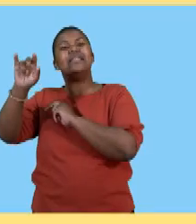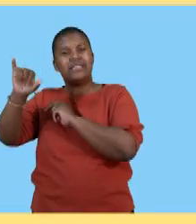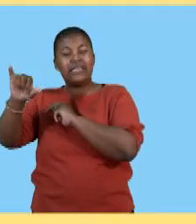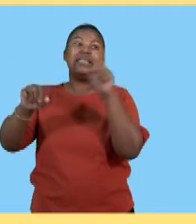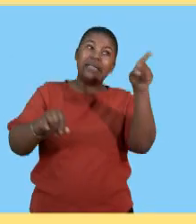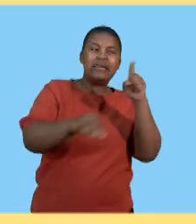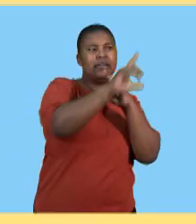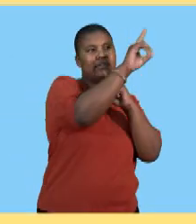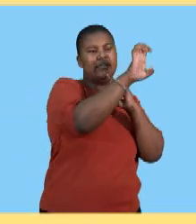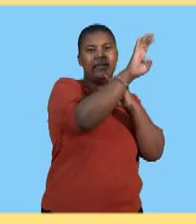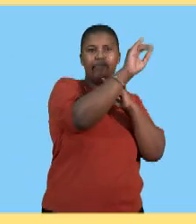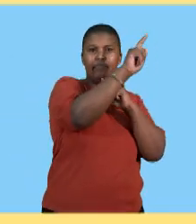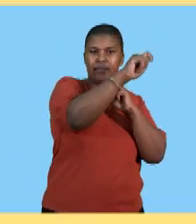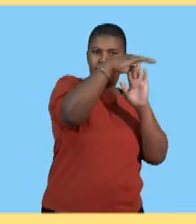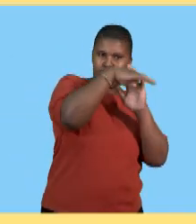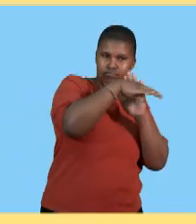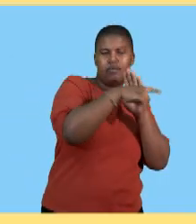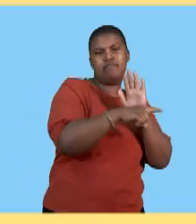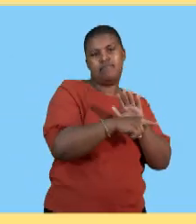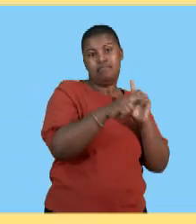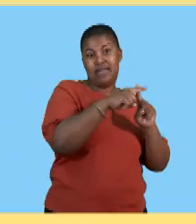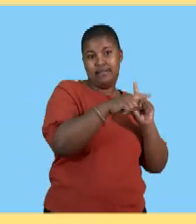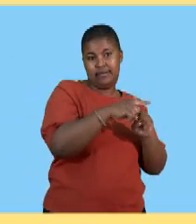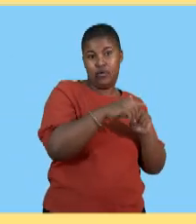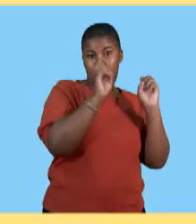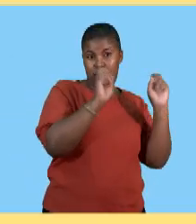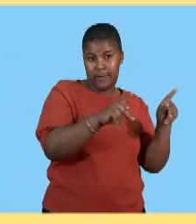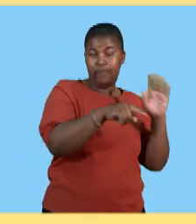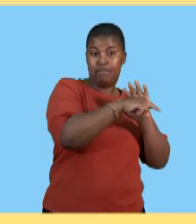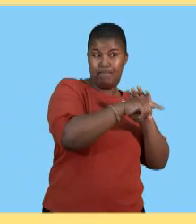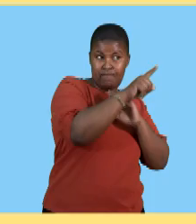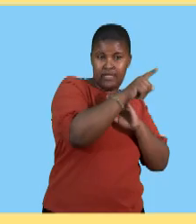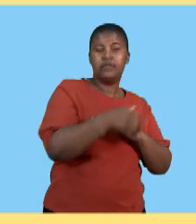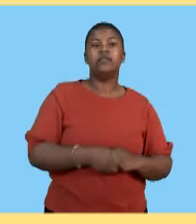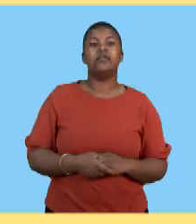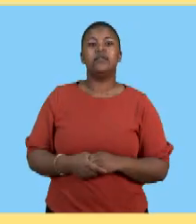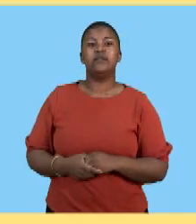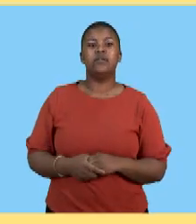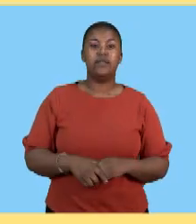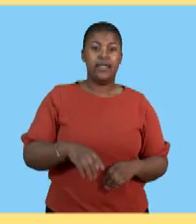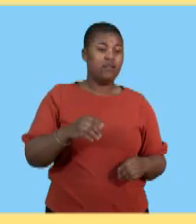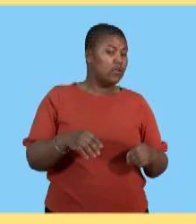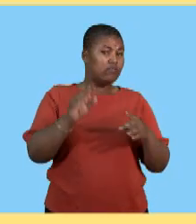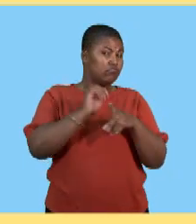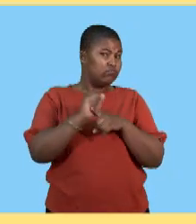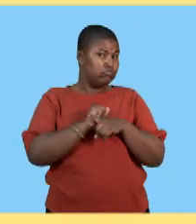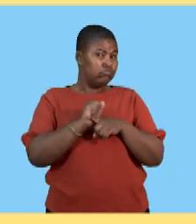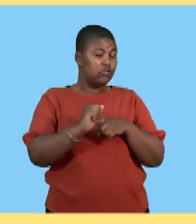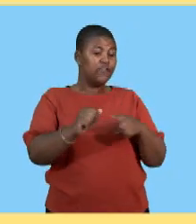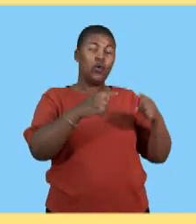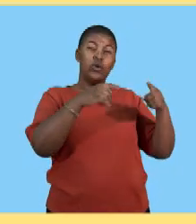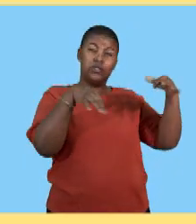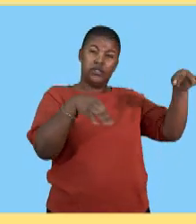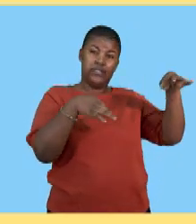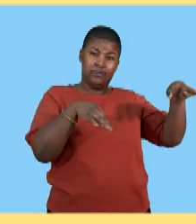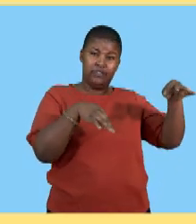and contributions will be recorded in the statement of comprehensive income. So when we prepare our statement of comprehensive income,